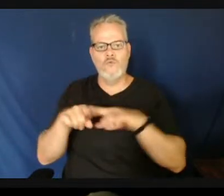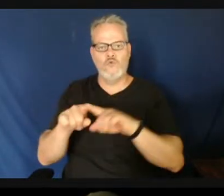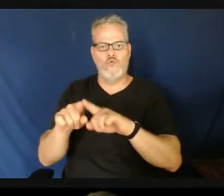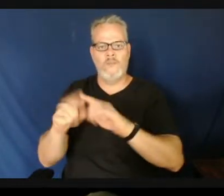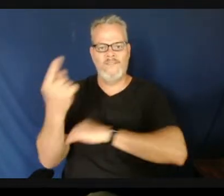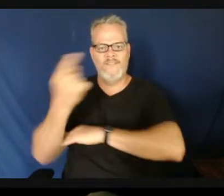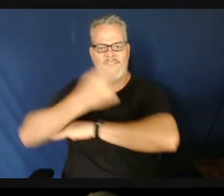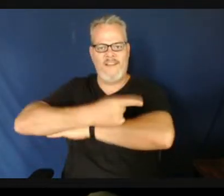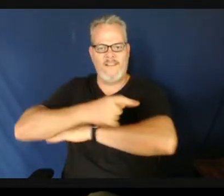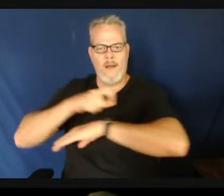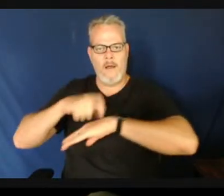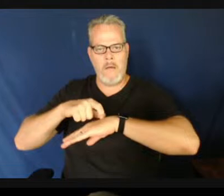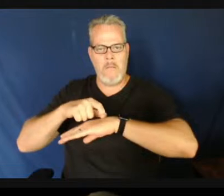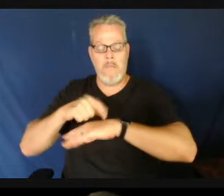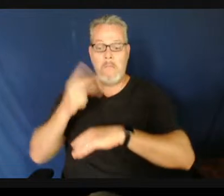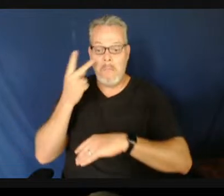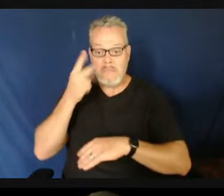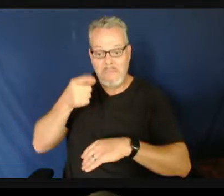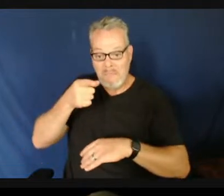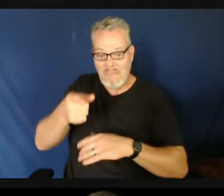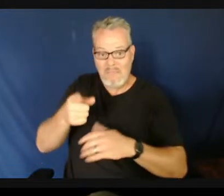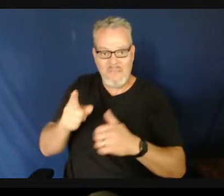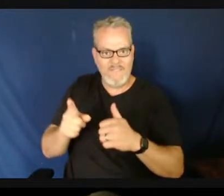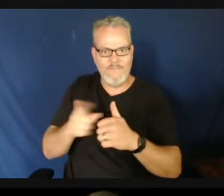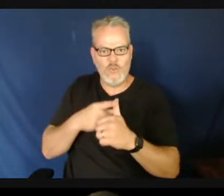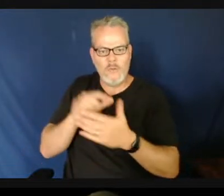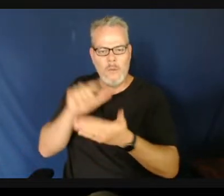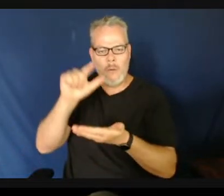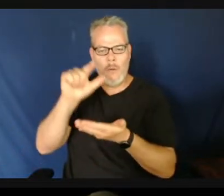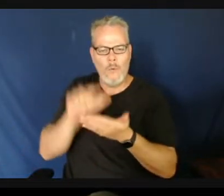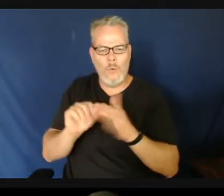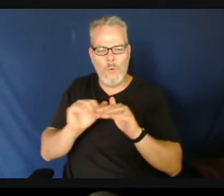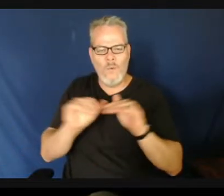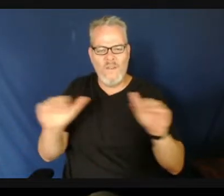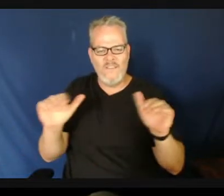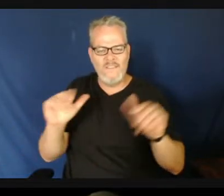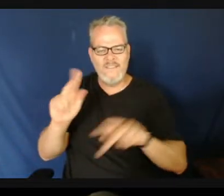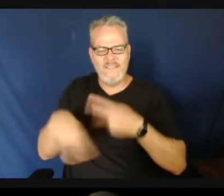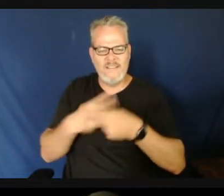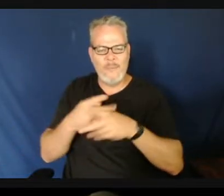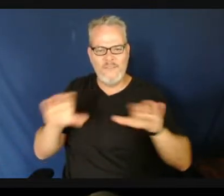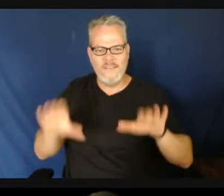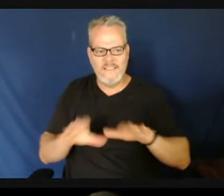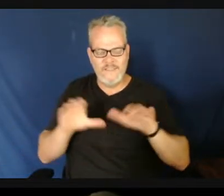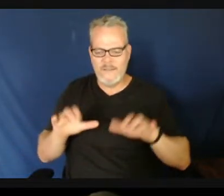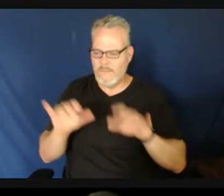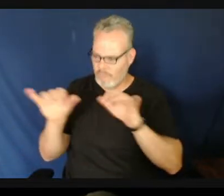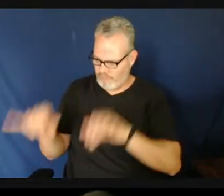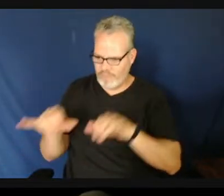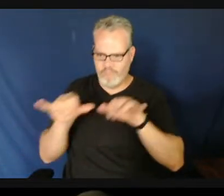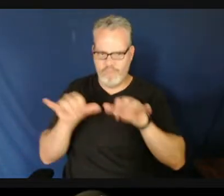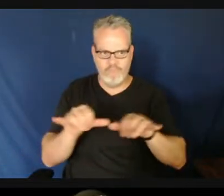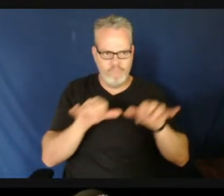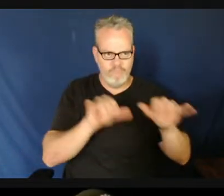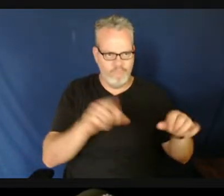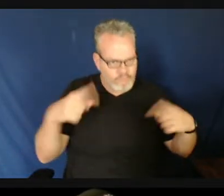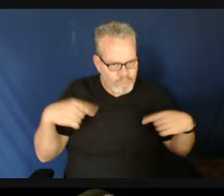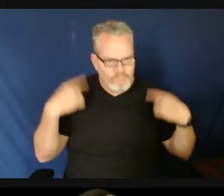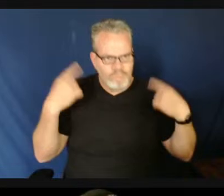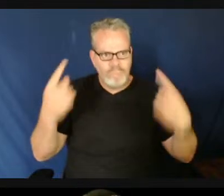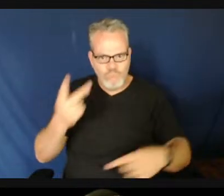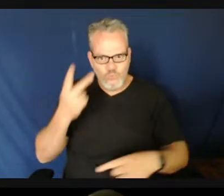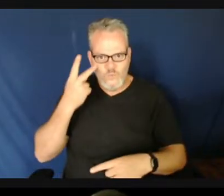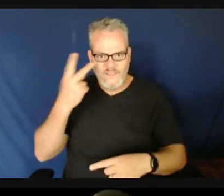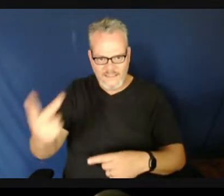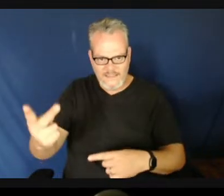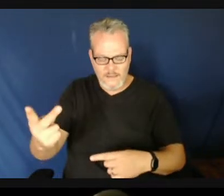see as a first low-level activity, typical of several of the episodes we've seen recently. And what's